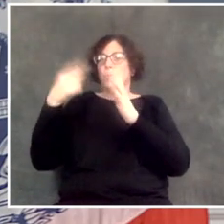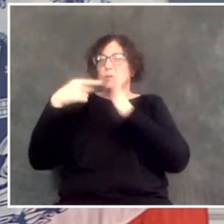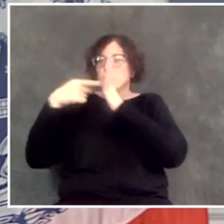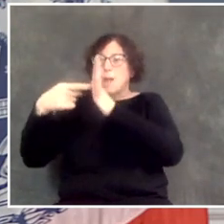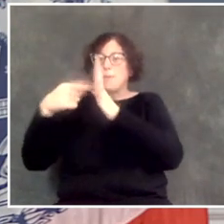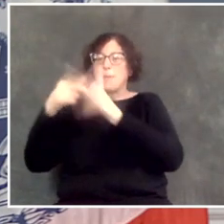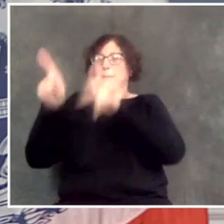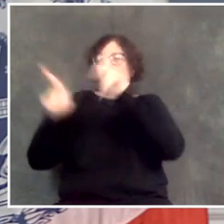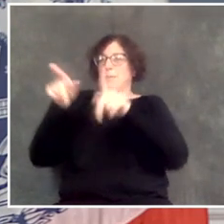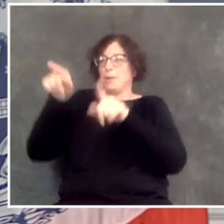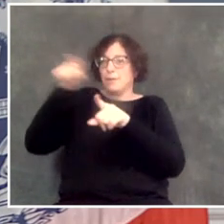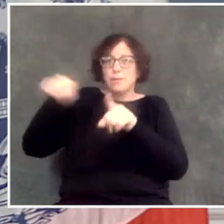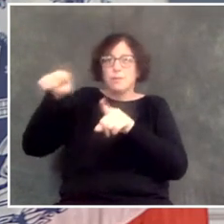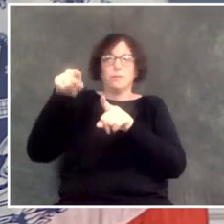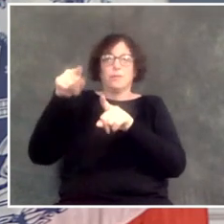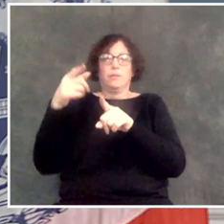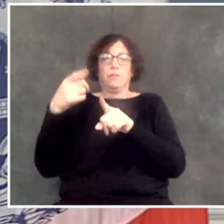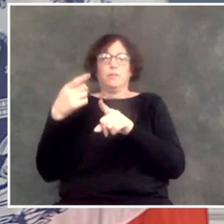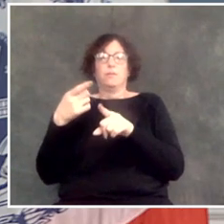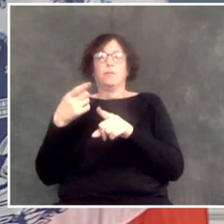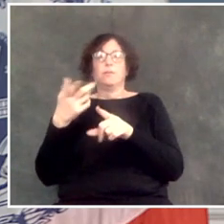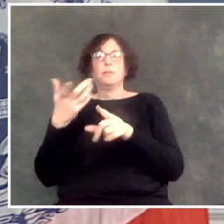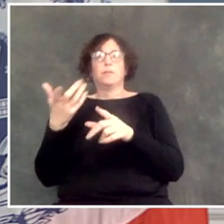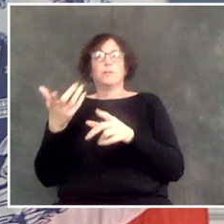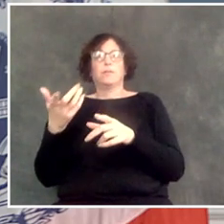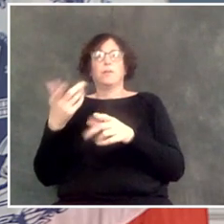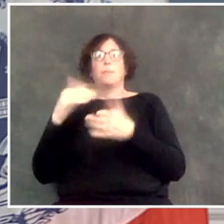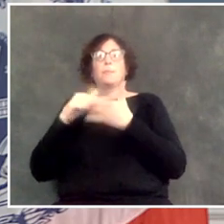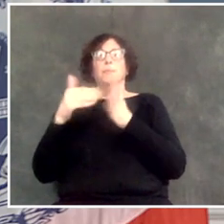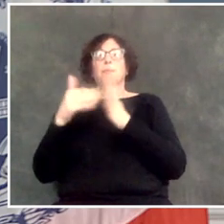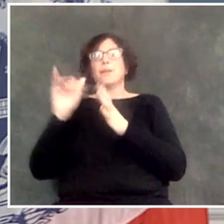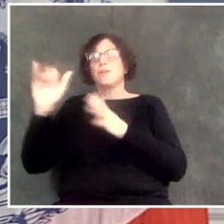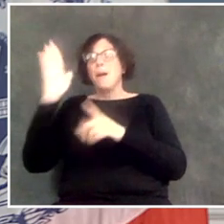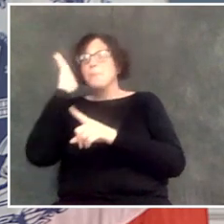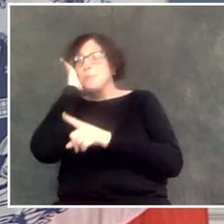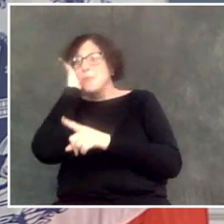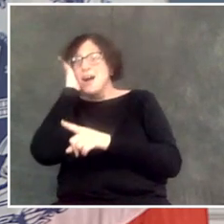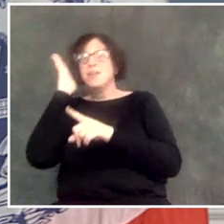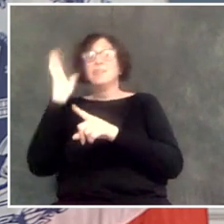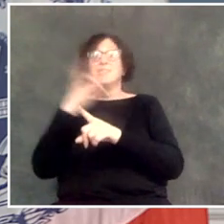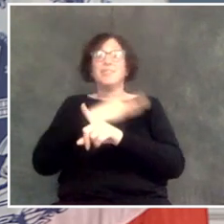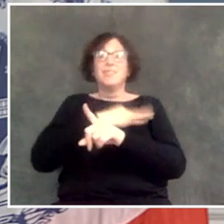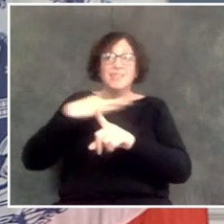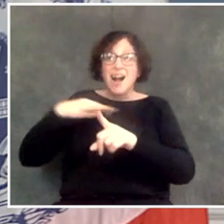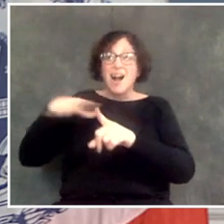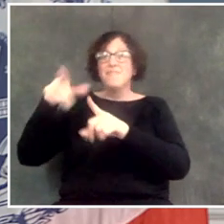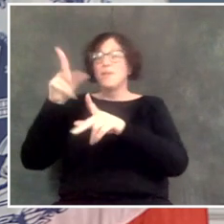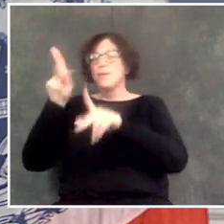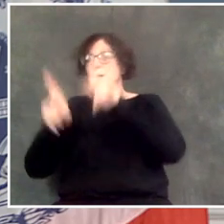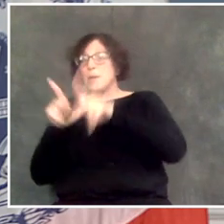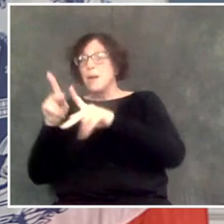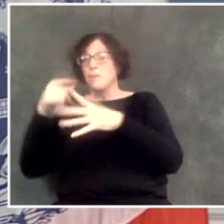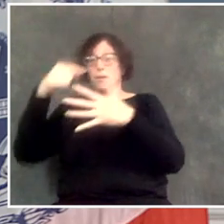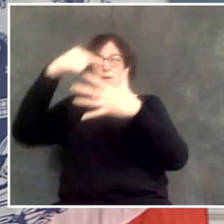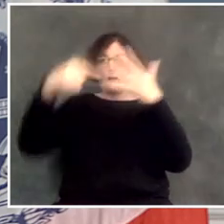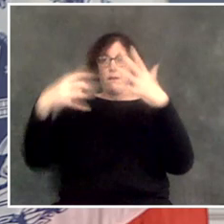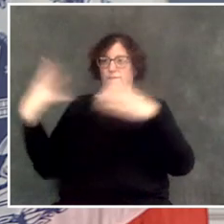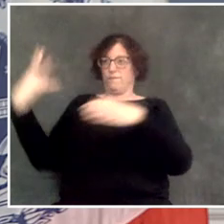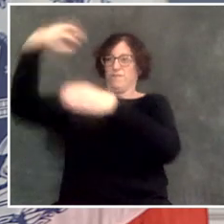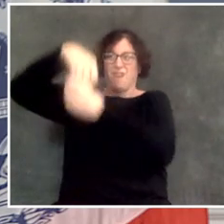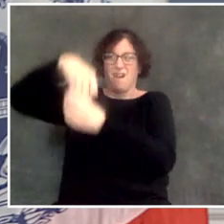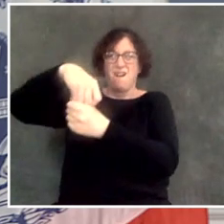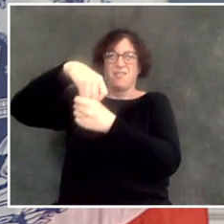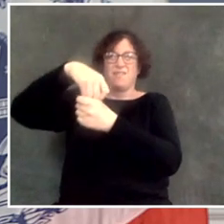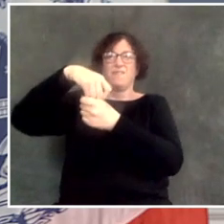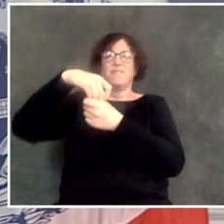takes the bed and the staff, the equipment, everything. And there's another person coming in, another and another and another. So I